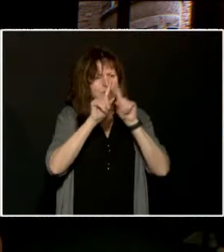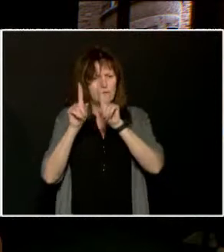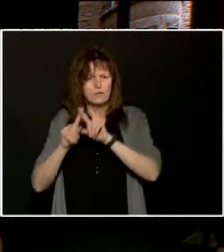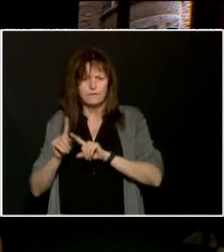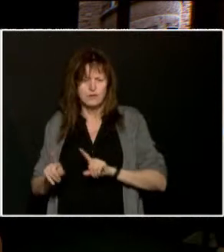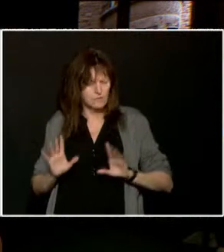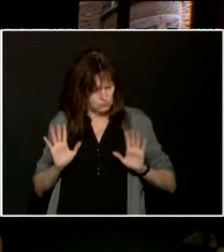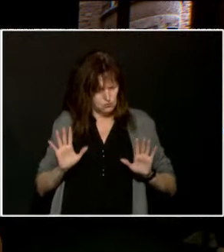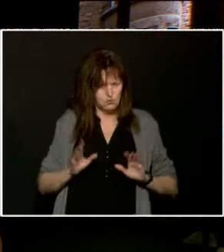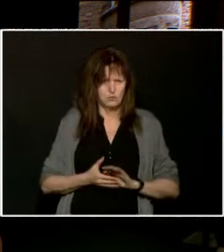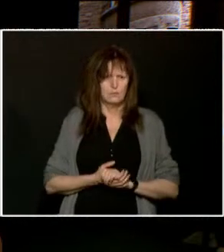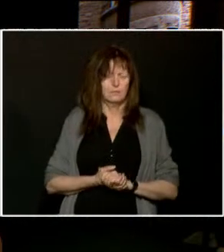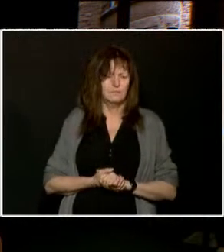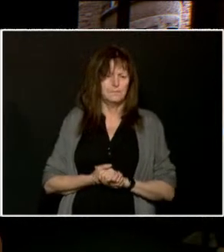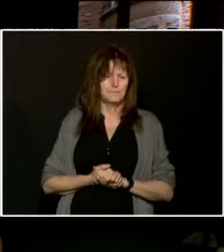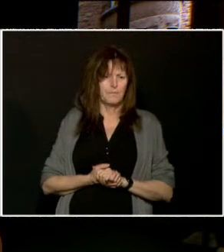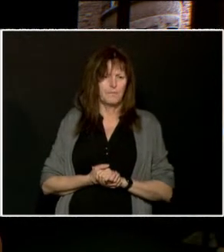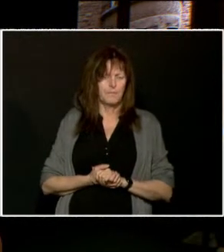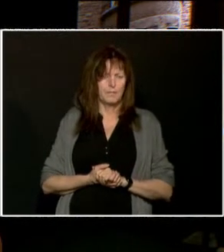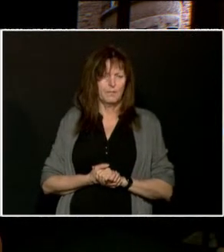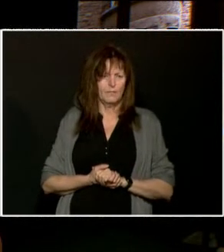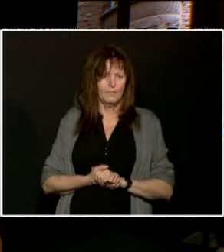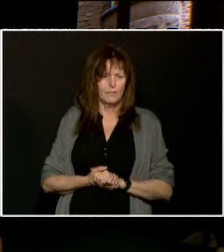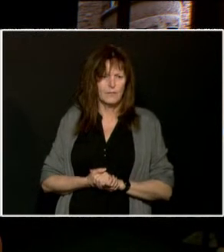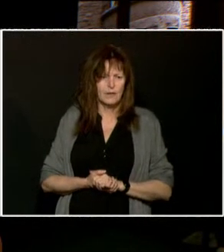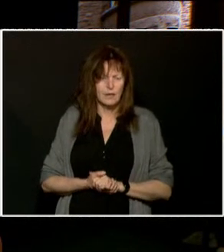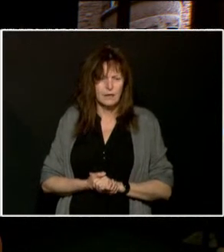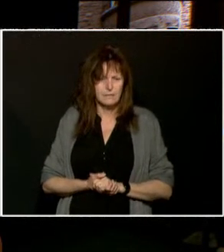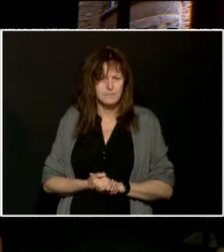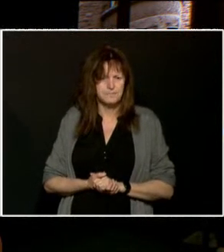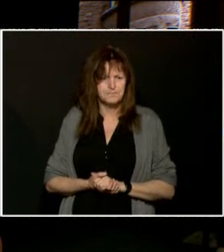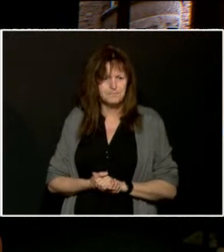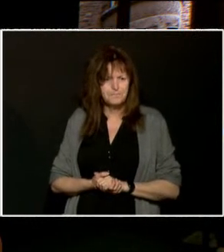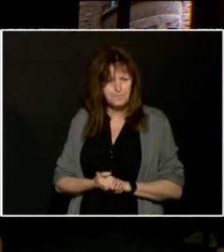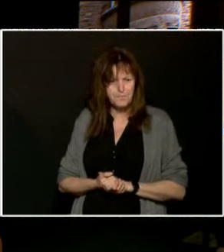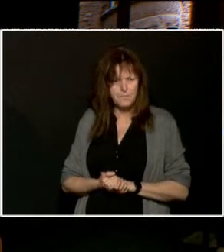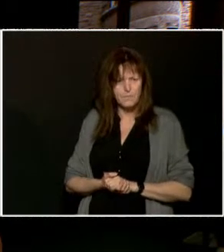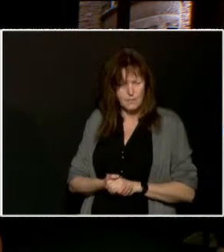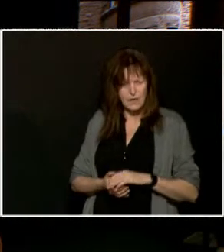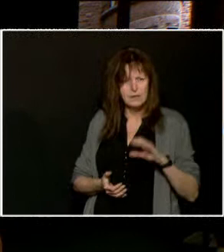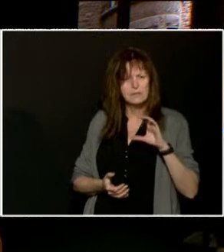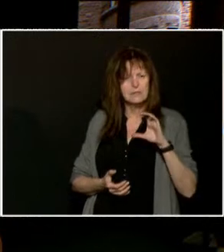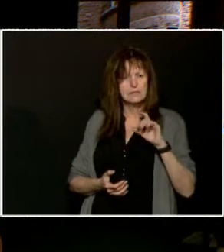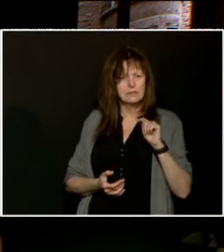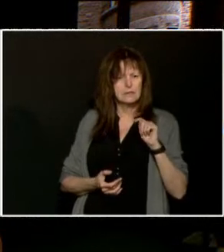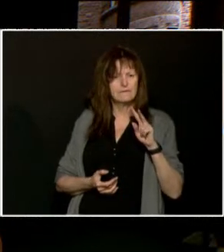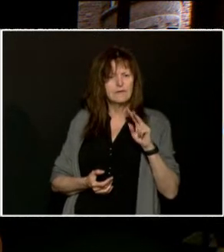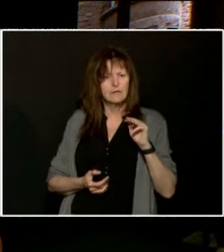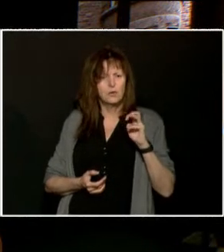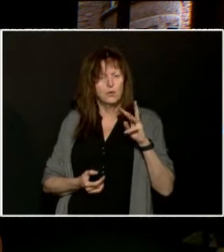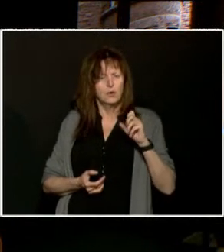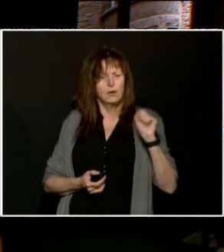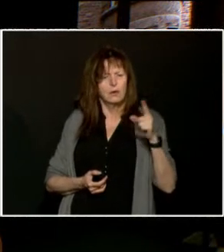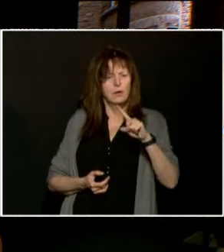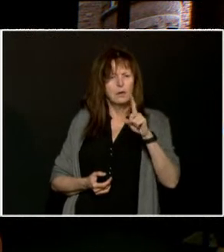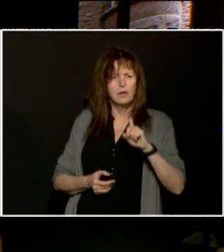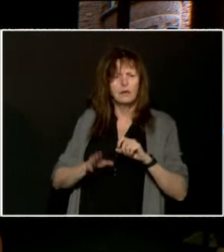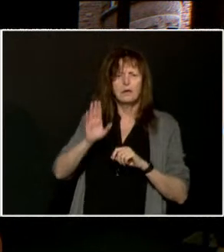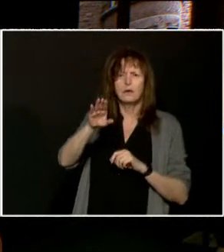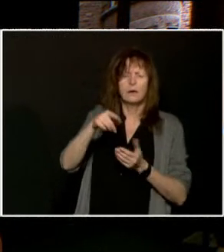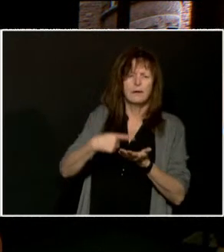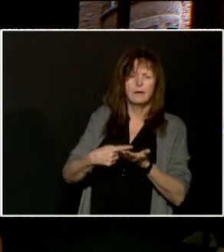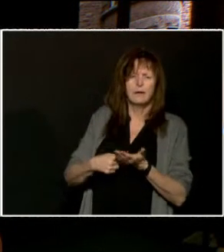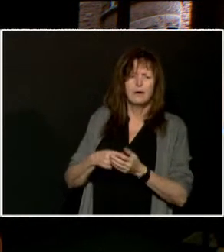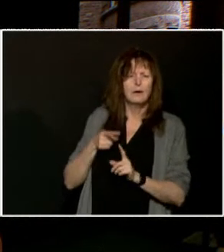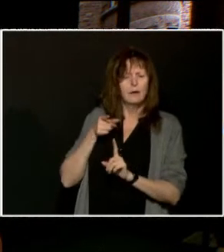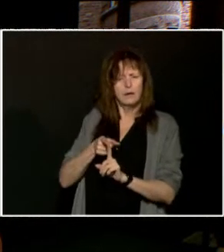Cynthia Mulligan, City News. Hi there. I was hoping we could talk further about schools, and I think that the parents of about